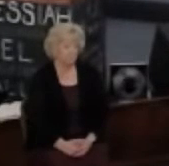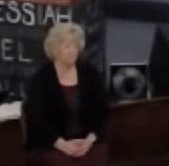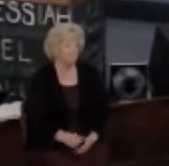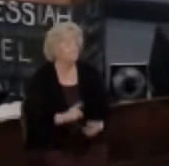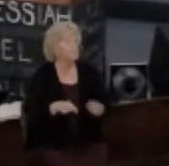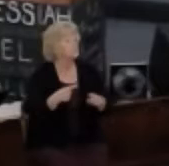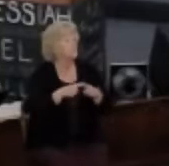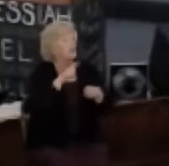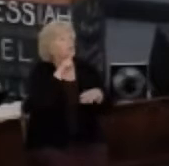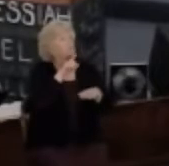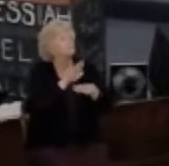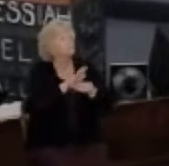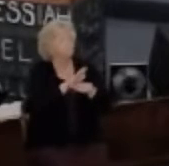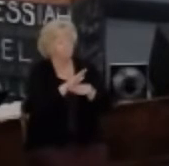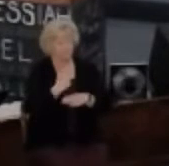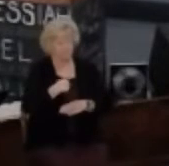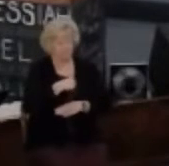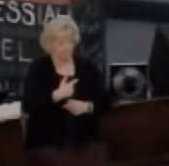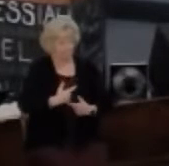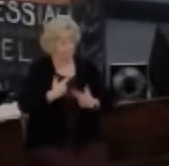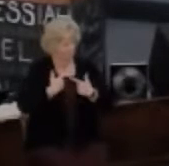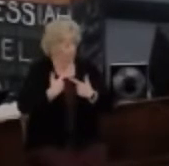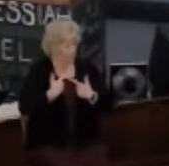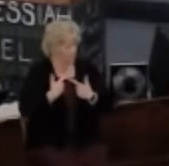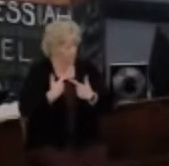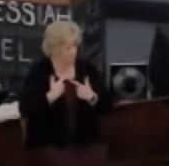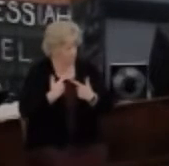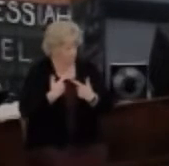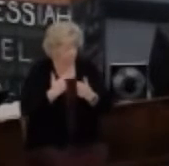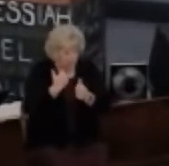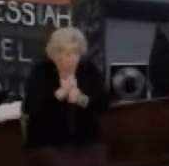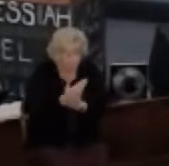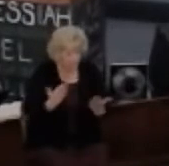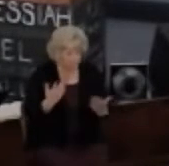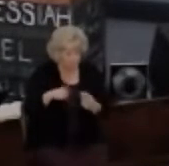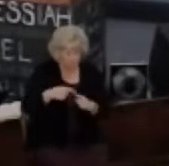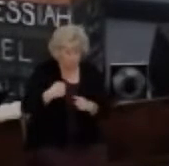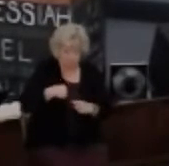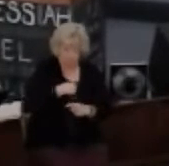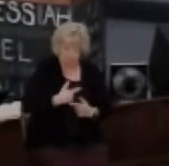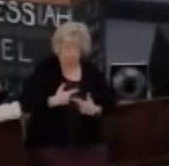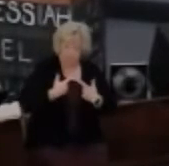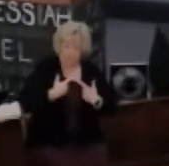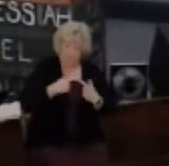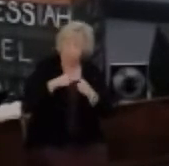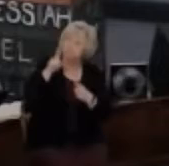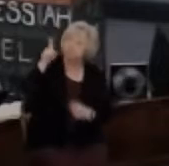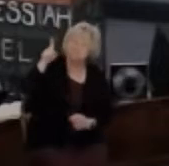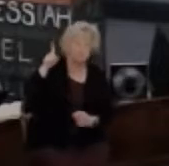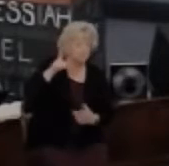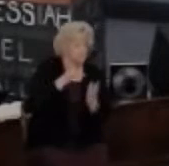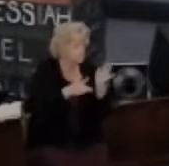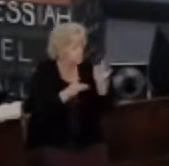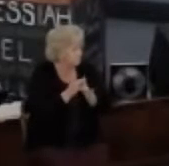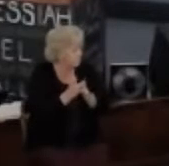it's about committing our life, every area of our life, to Jesus.